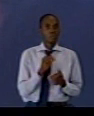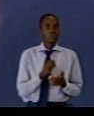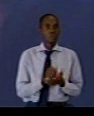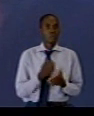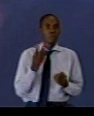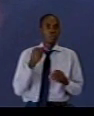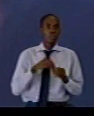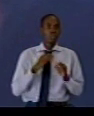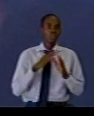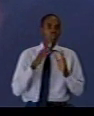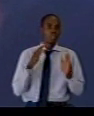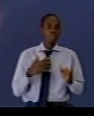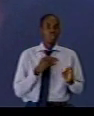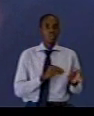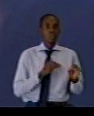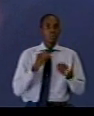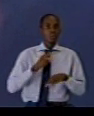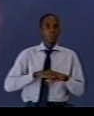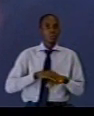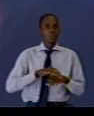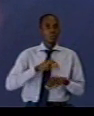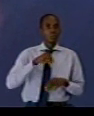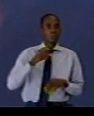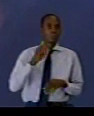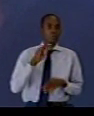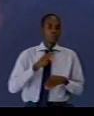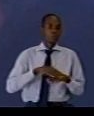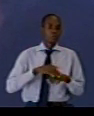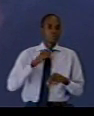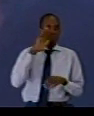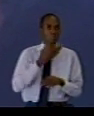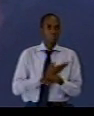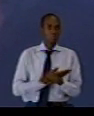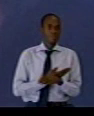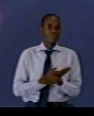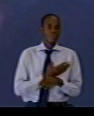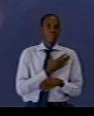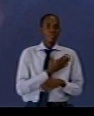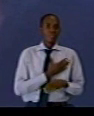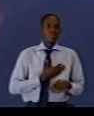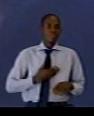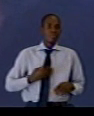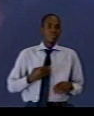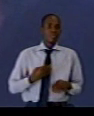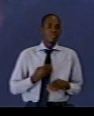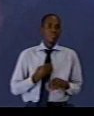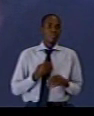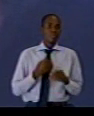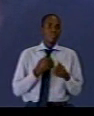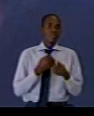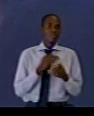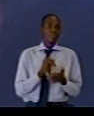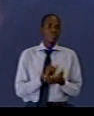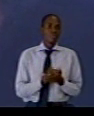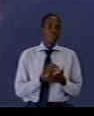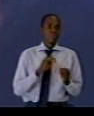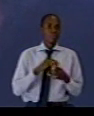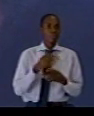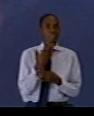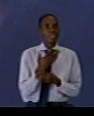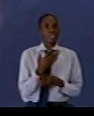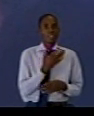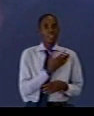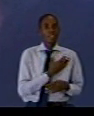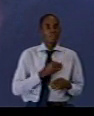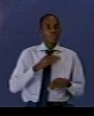house, and put them upon Jacob. And she put the skins of the kids of the goats upon his hands, and upon